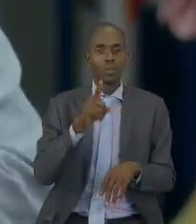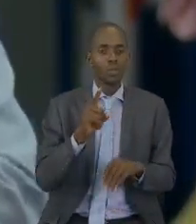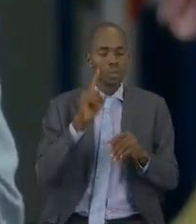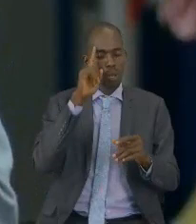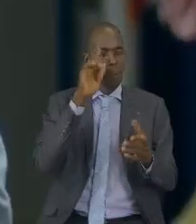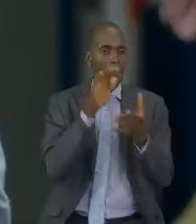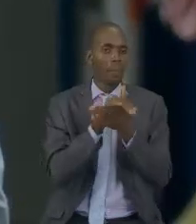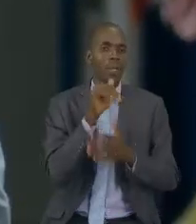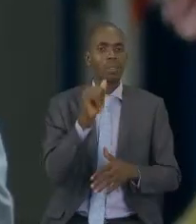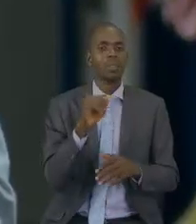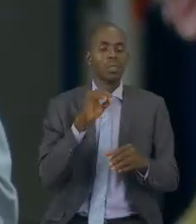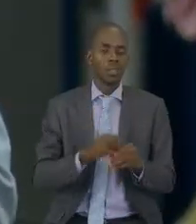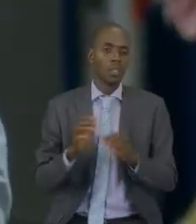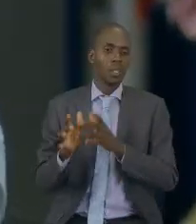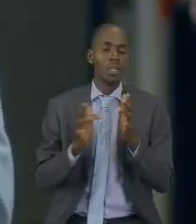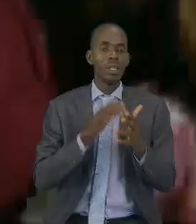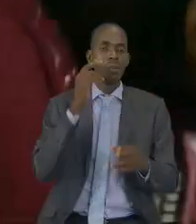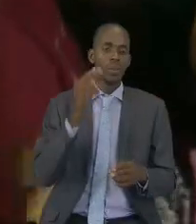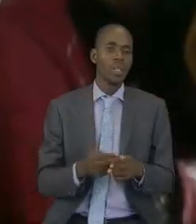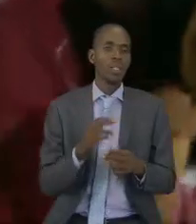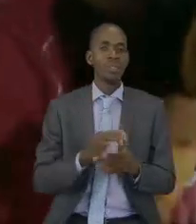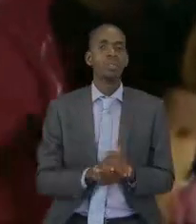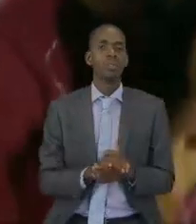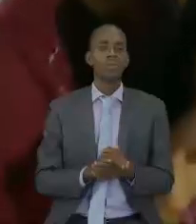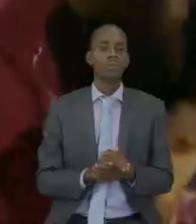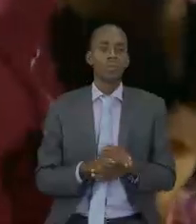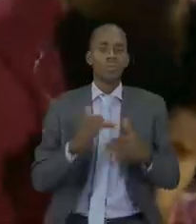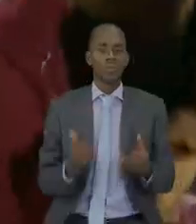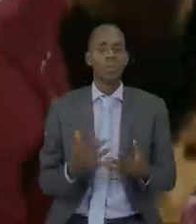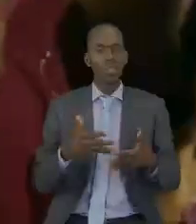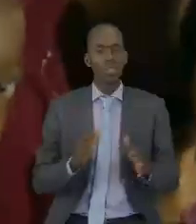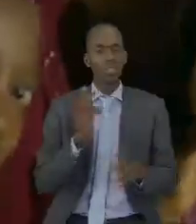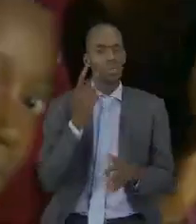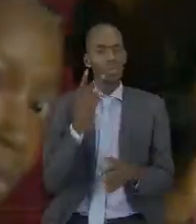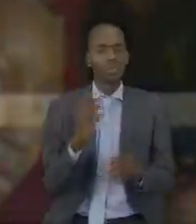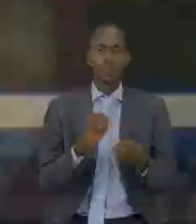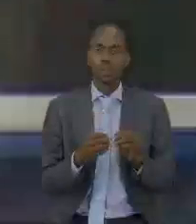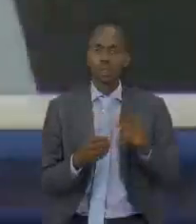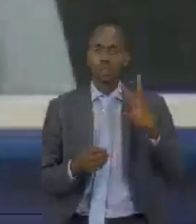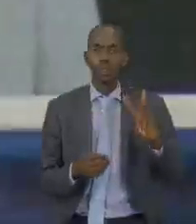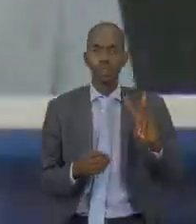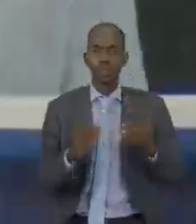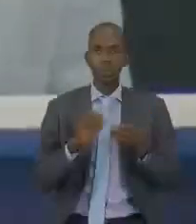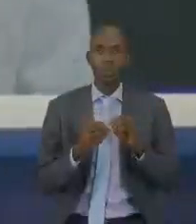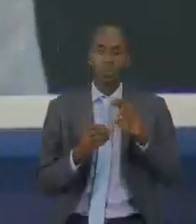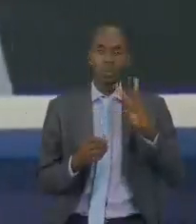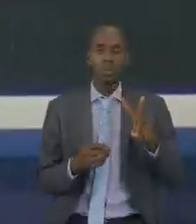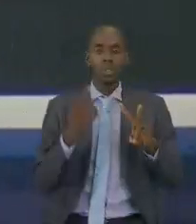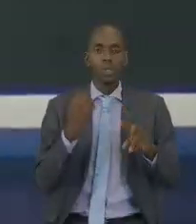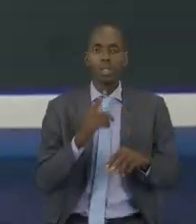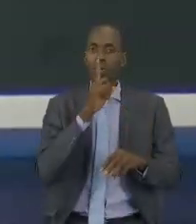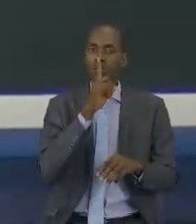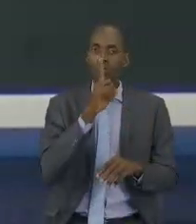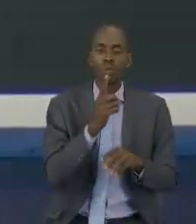believe in Jesus' name. Let's look at number two. Number two is the sure